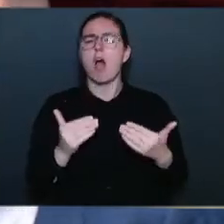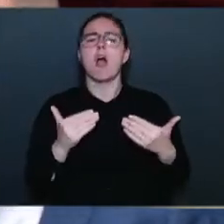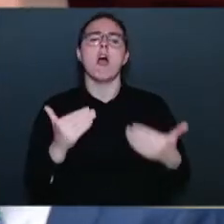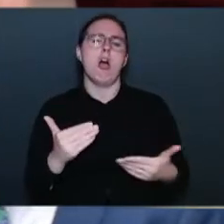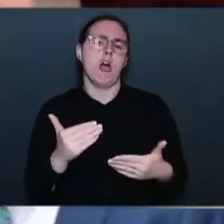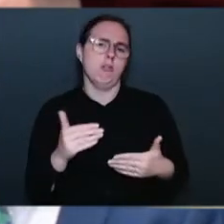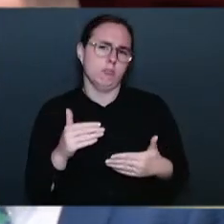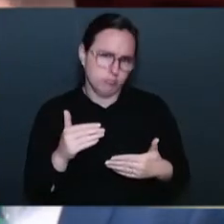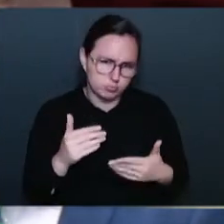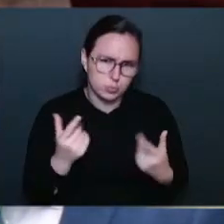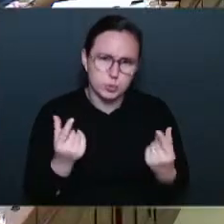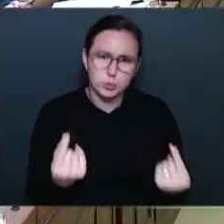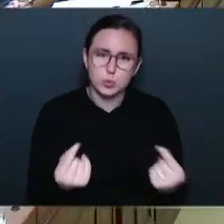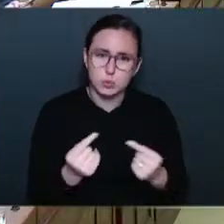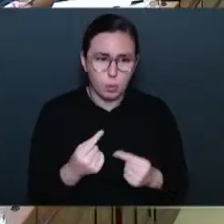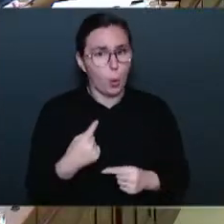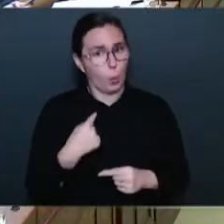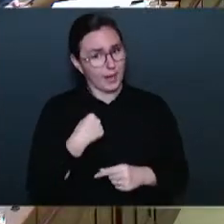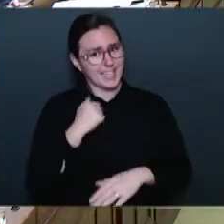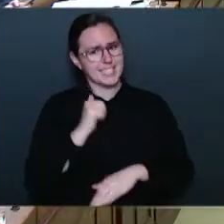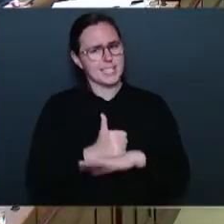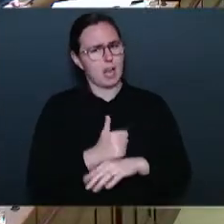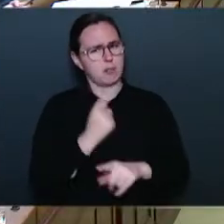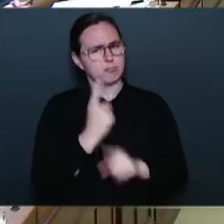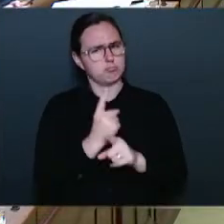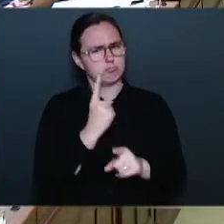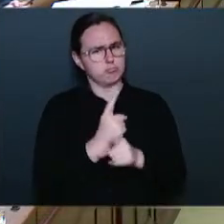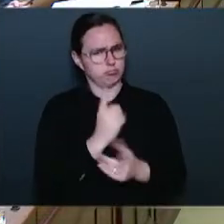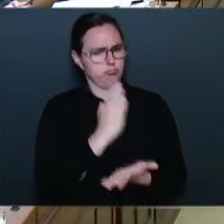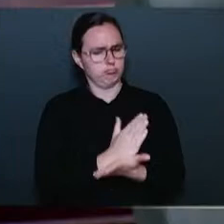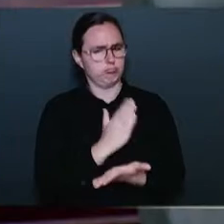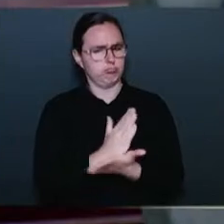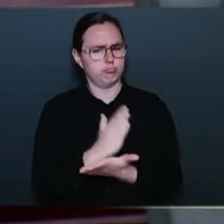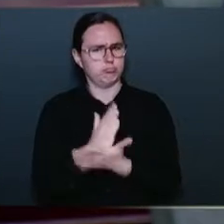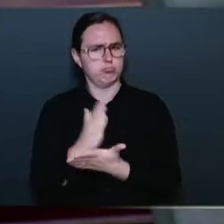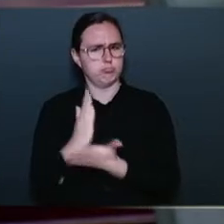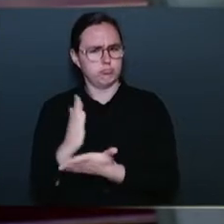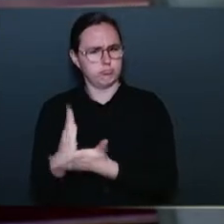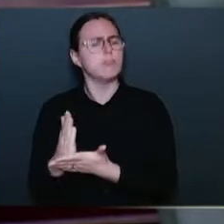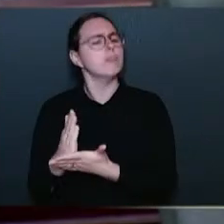what to build here here the order order The Honorable member for Edmonton Ellerslie